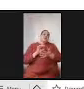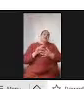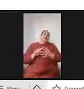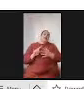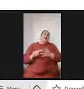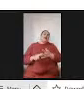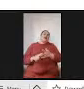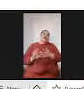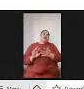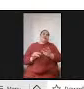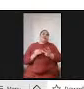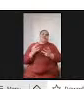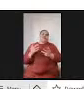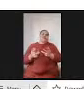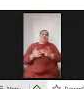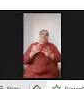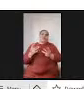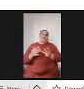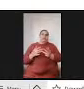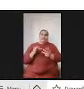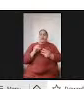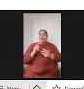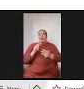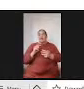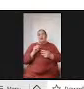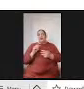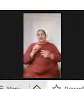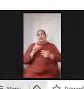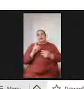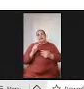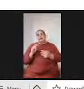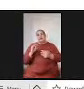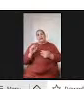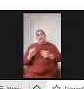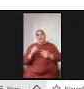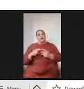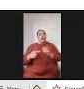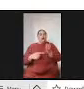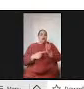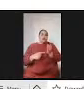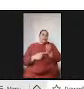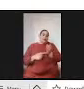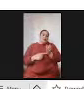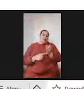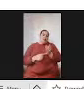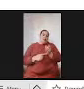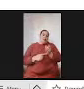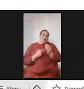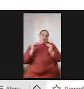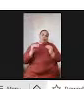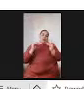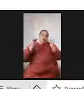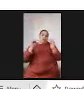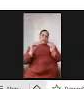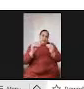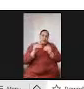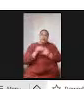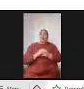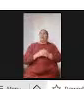the ITDS strategy for digital enhancement.